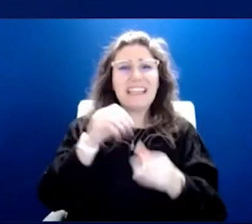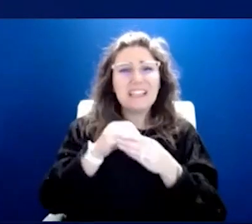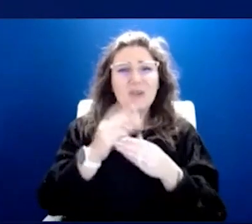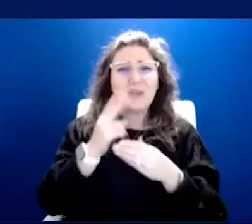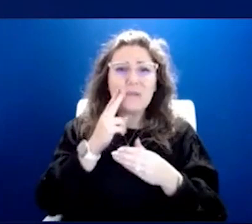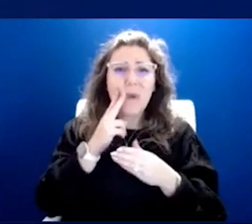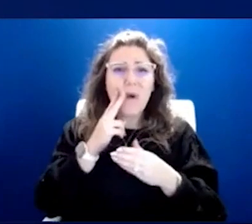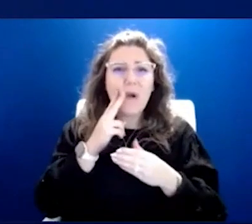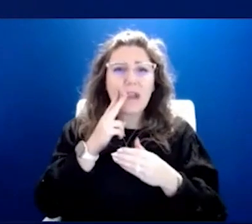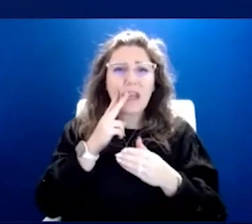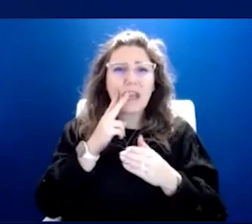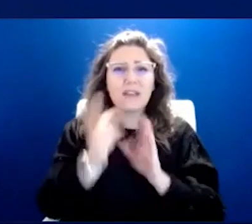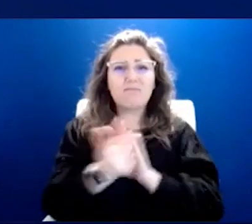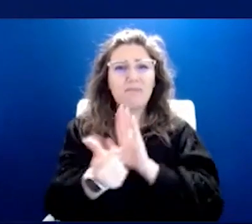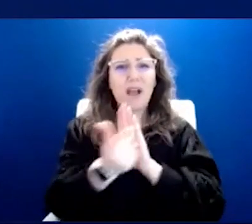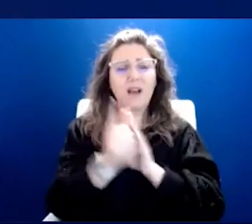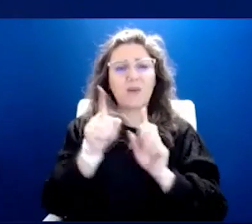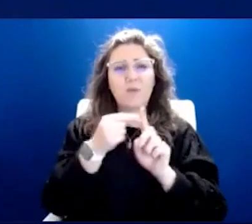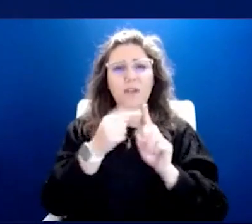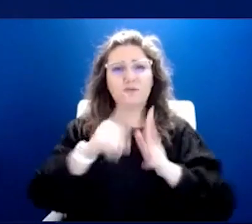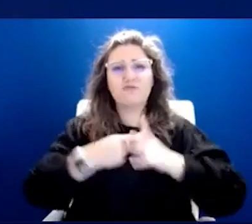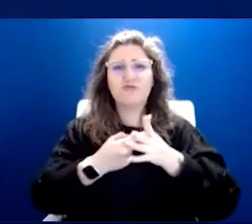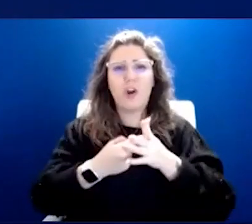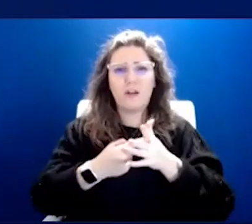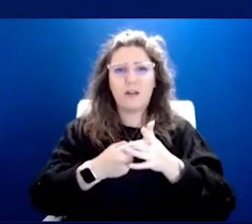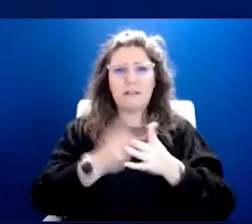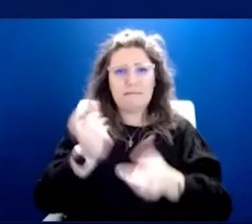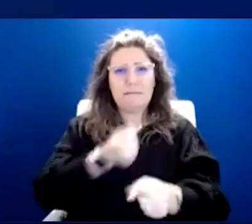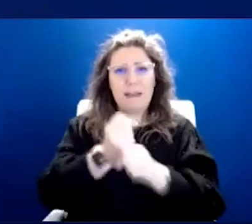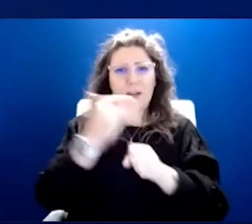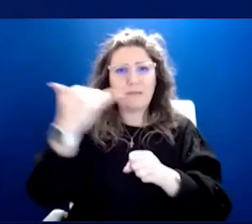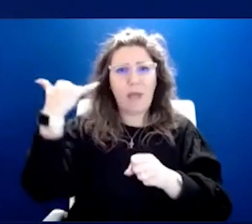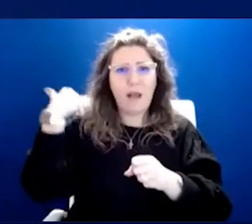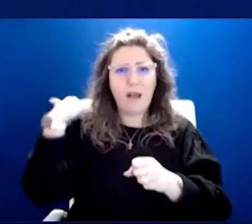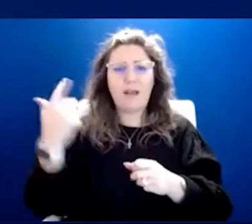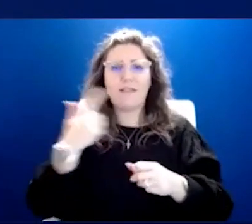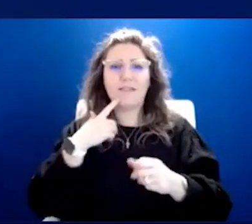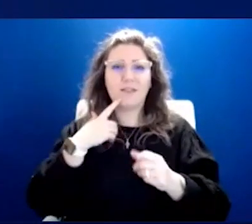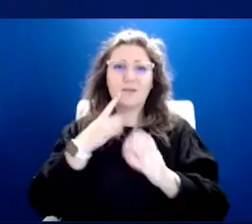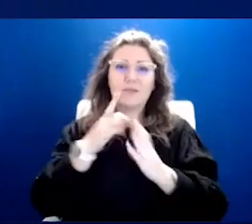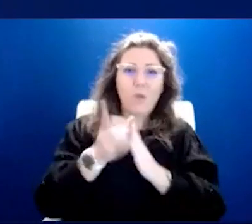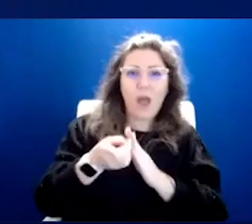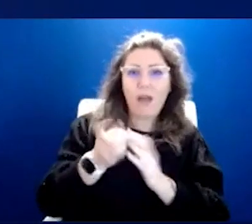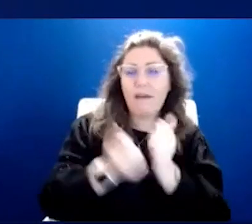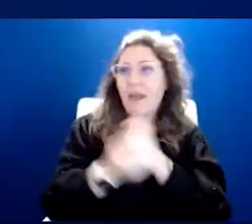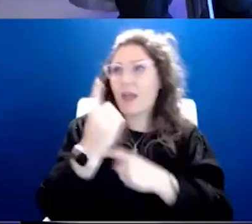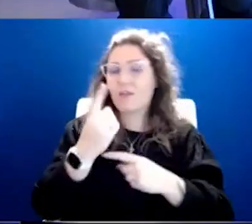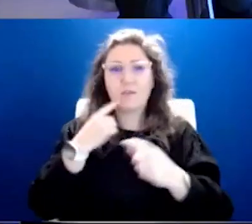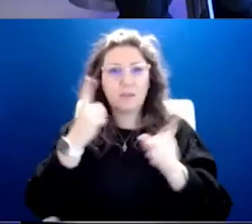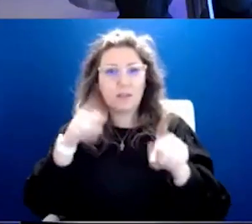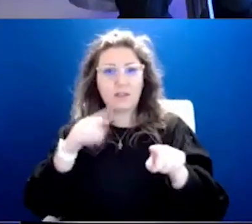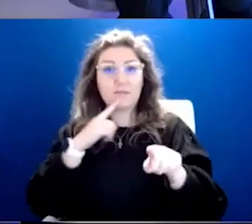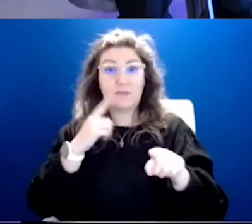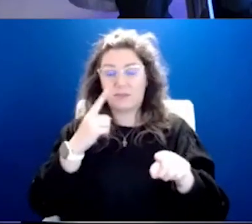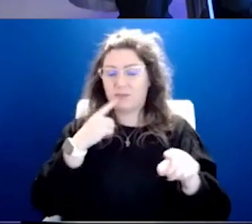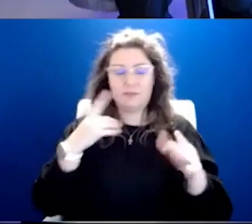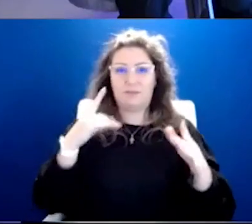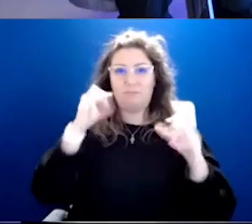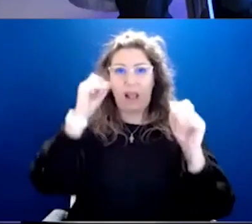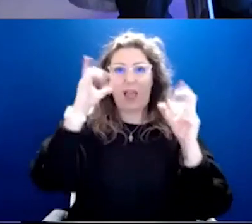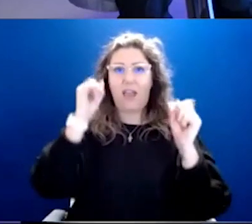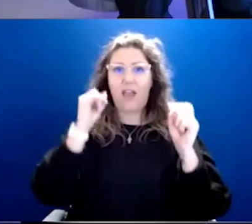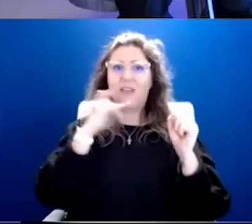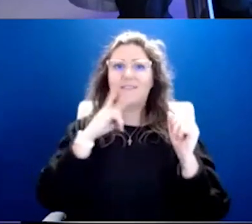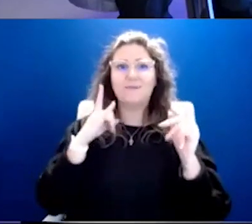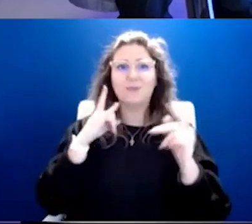first started a couple decades ago. That took a while for everybody to get on the same page. Oh, it still blows my mind. I used to wait tables and I thought, oh my gosh,